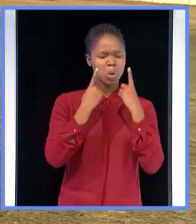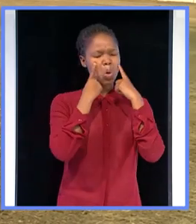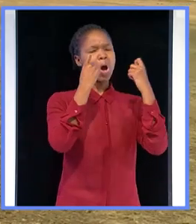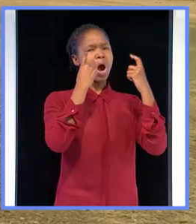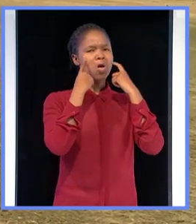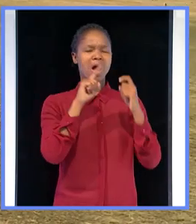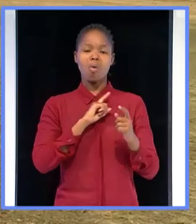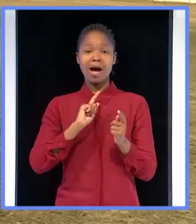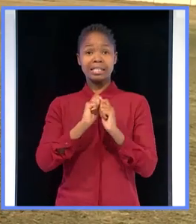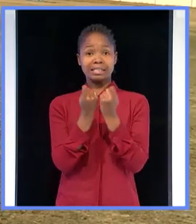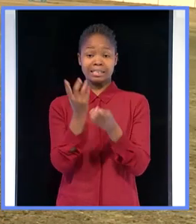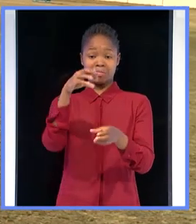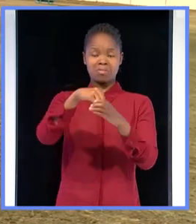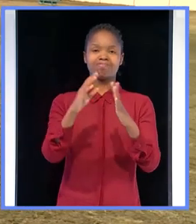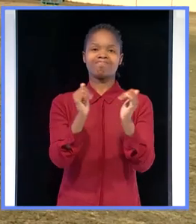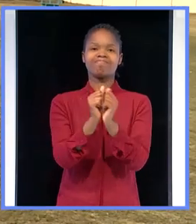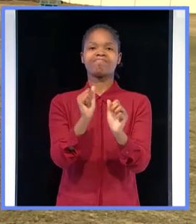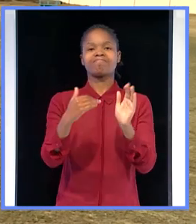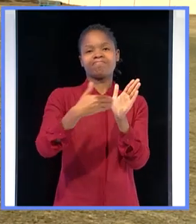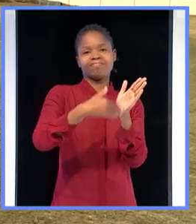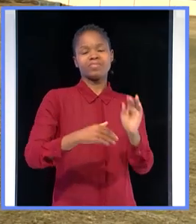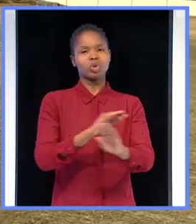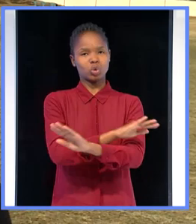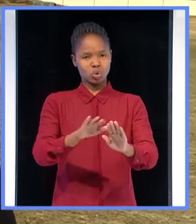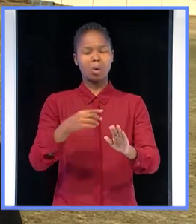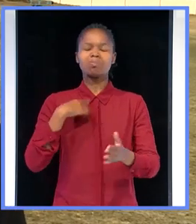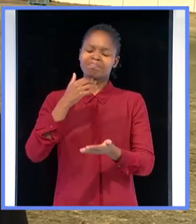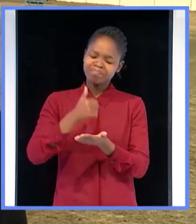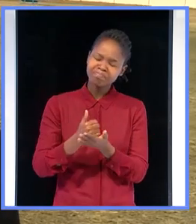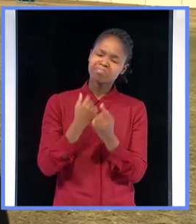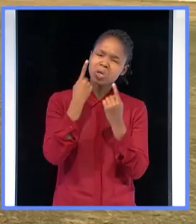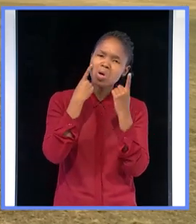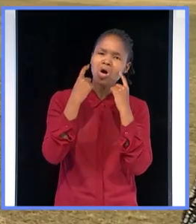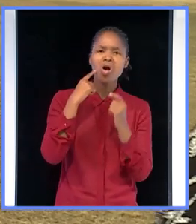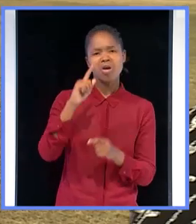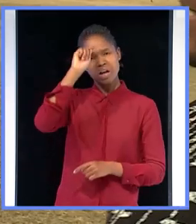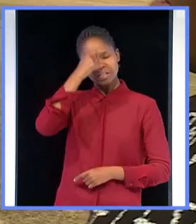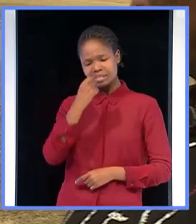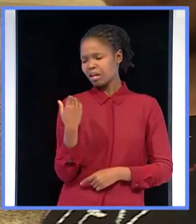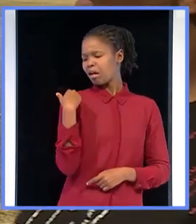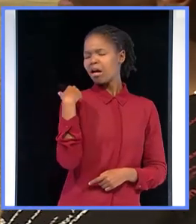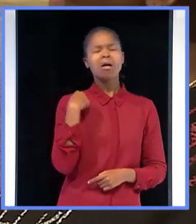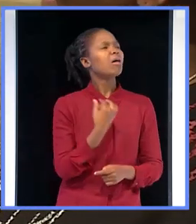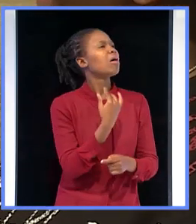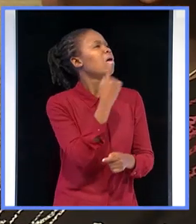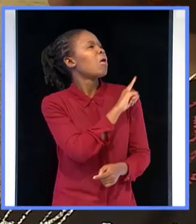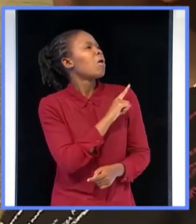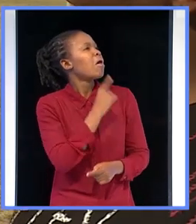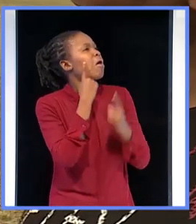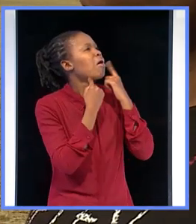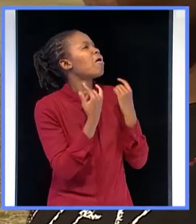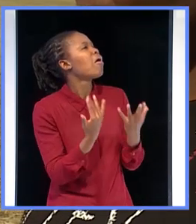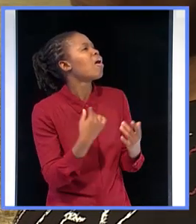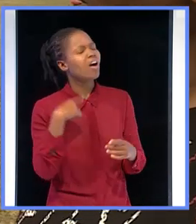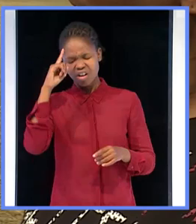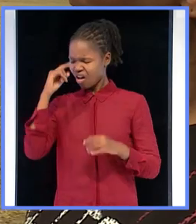us on the field. Mm-hmm. And as he was sitting there crying, his son asked him, Dad, what's wrong? He said, well, I can't play anymore. He said, okay,